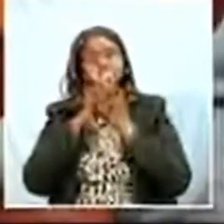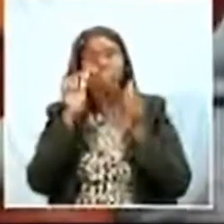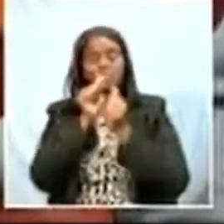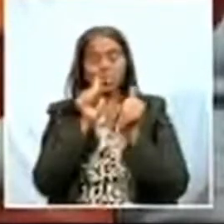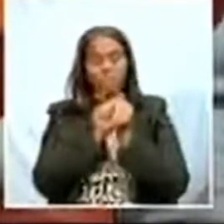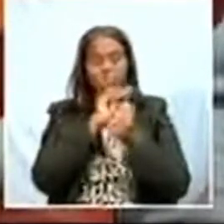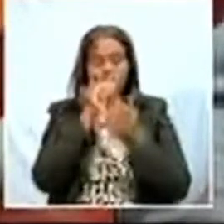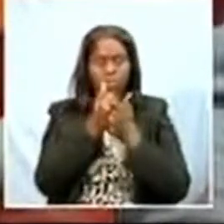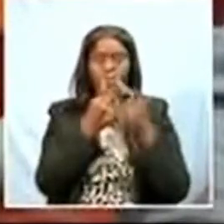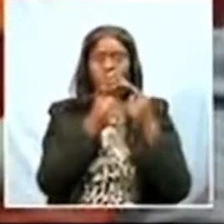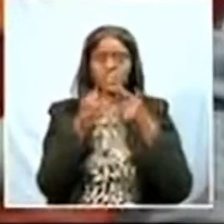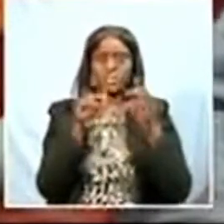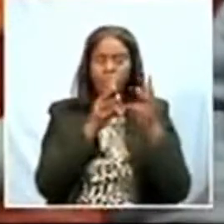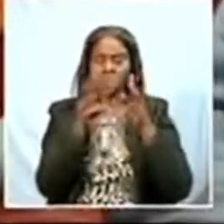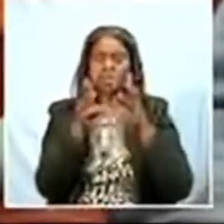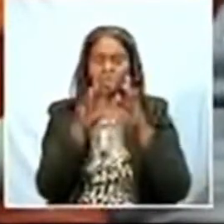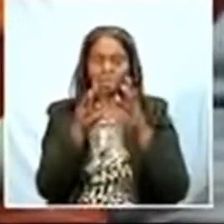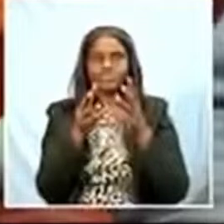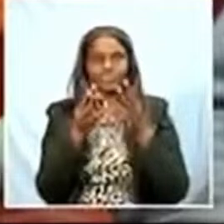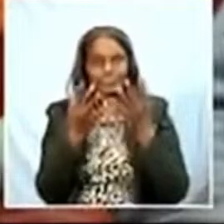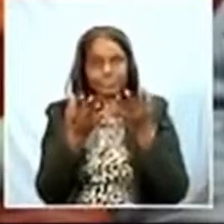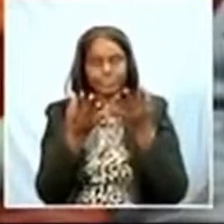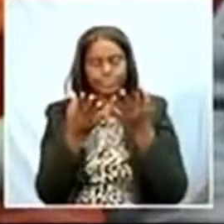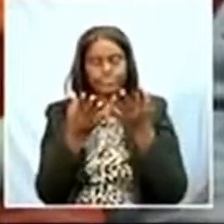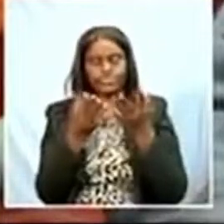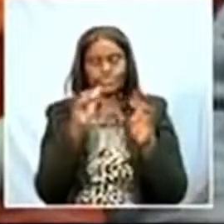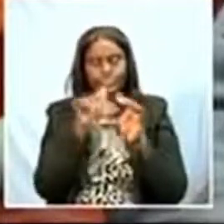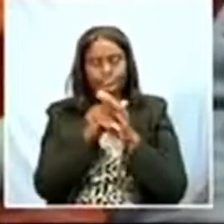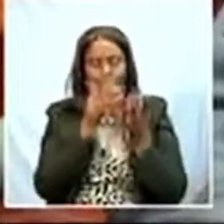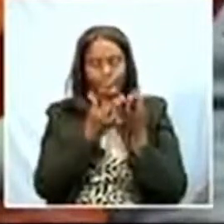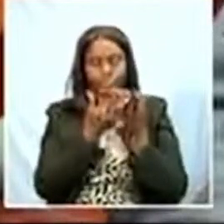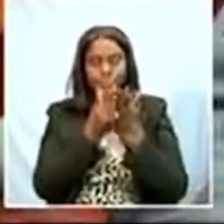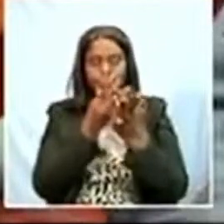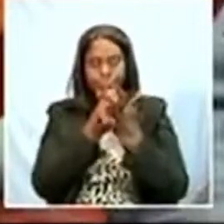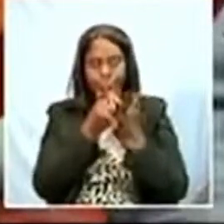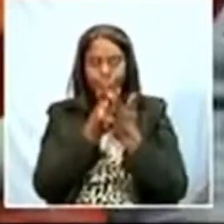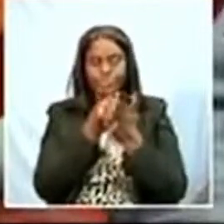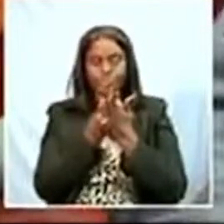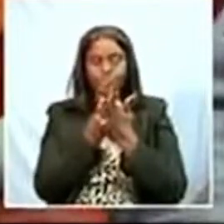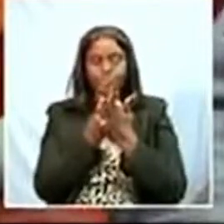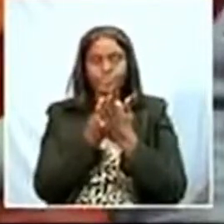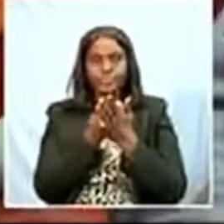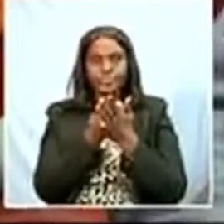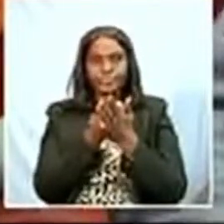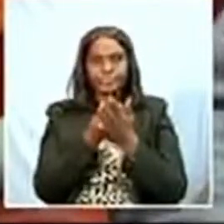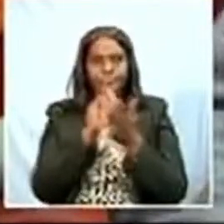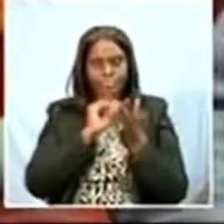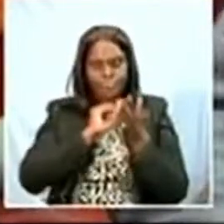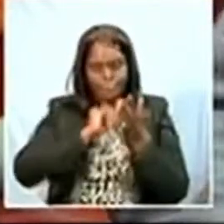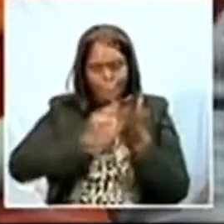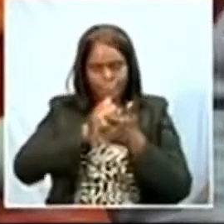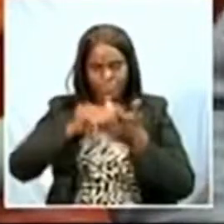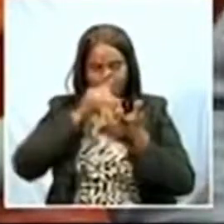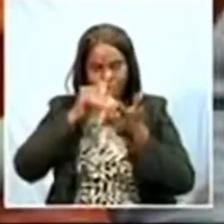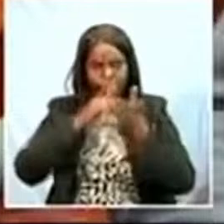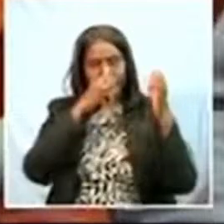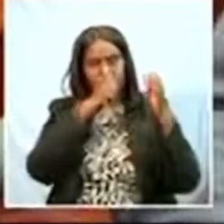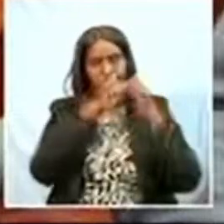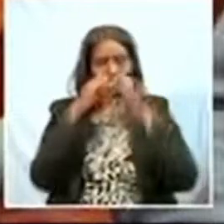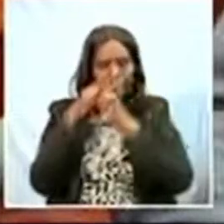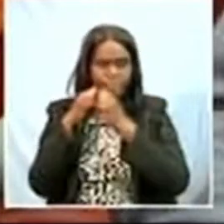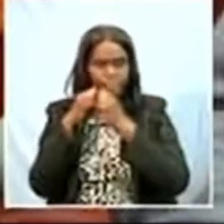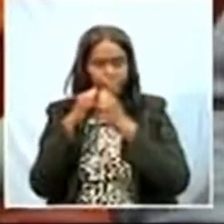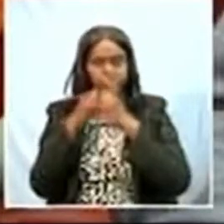the nitty-gritties, the bolts and nuts which will go into this fund once established, our central banks